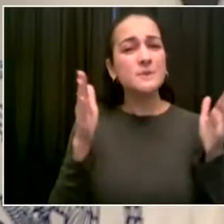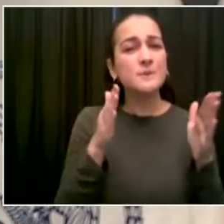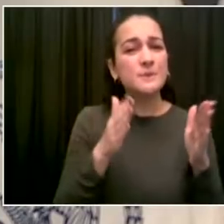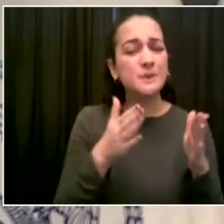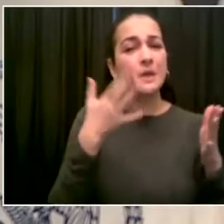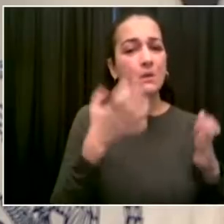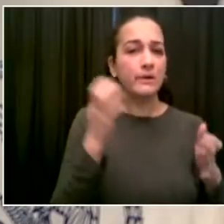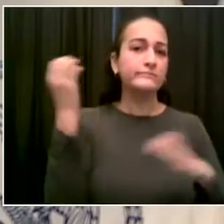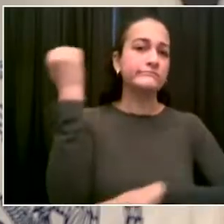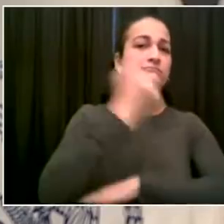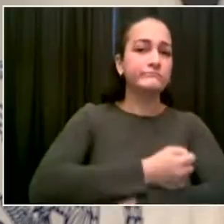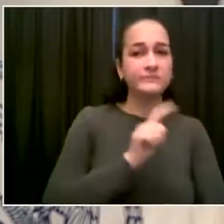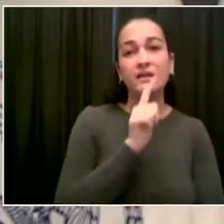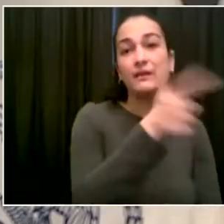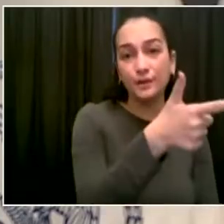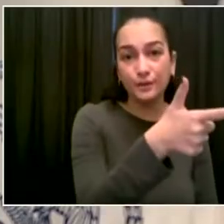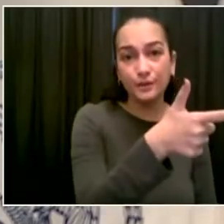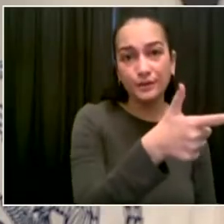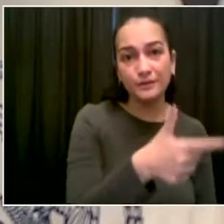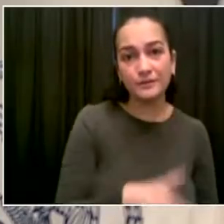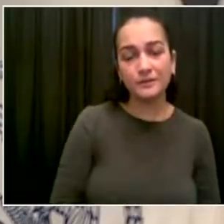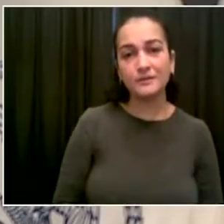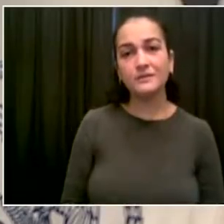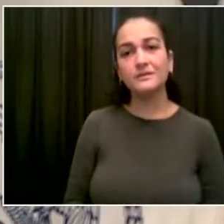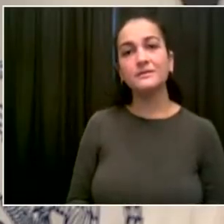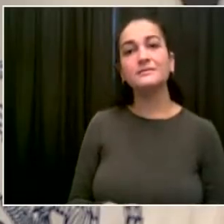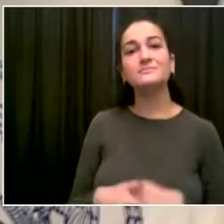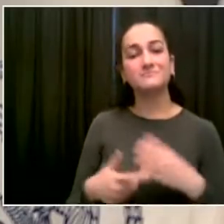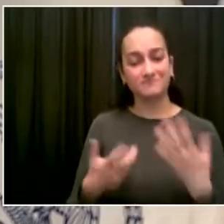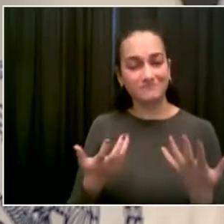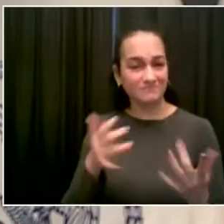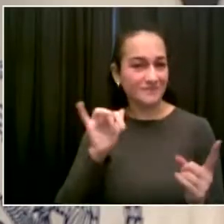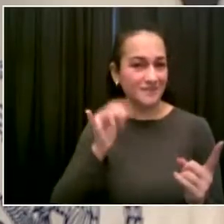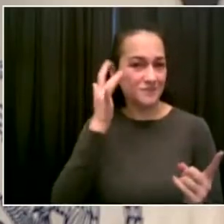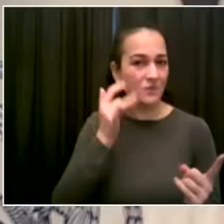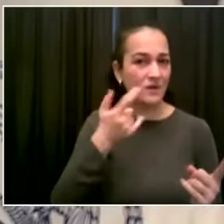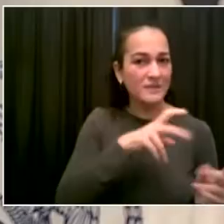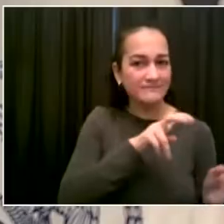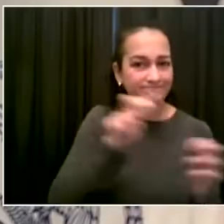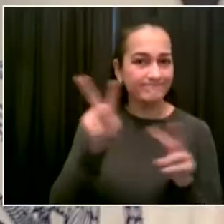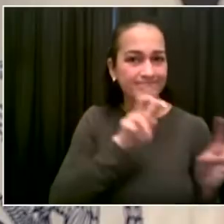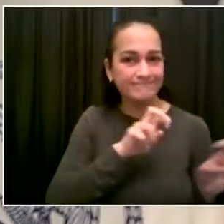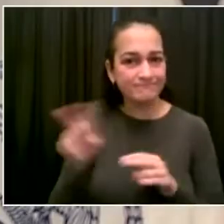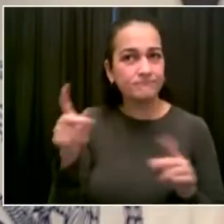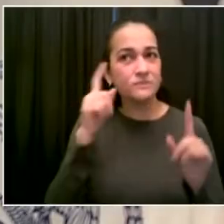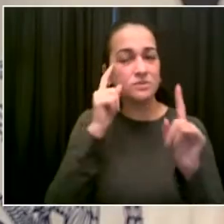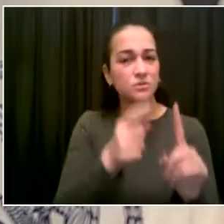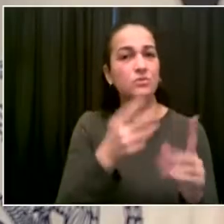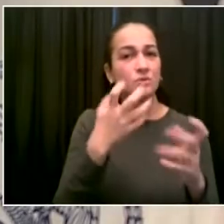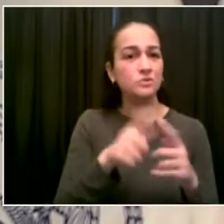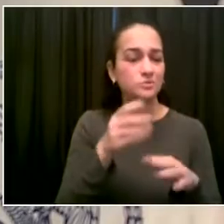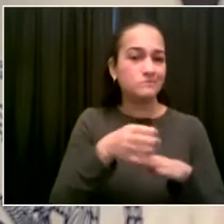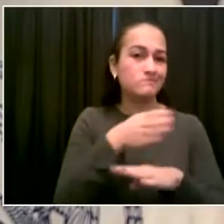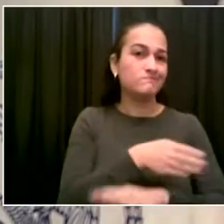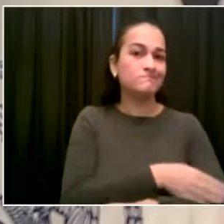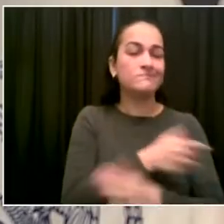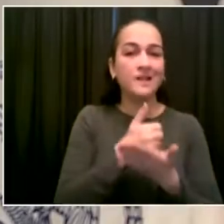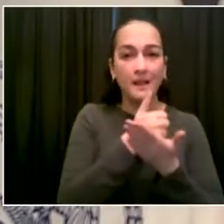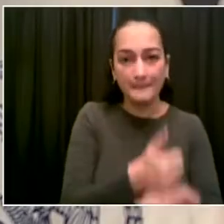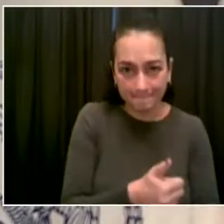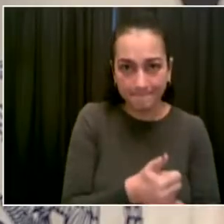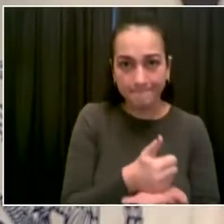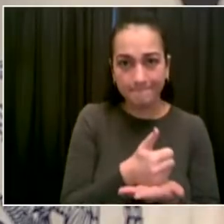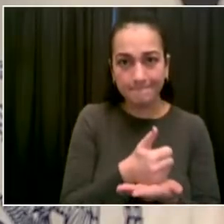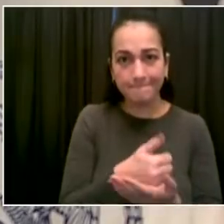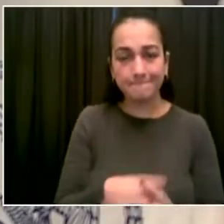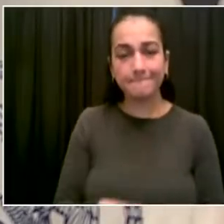improve health, safety, the overall environment as we make bigger changes. So I think this is a fair and smart way to do